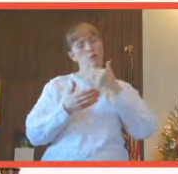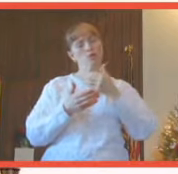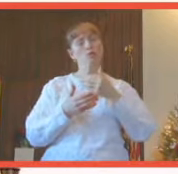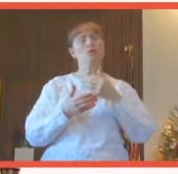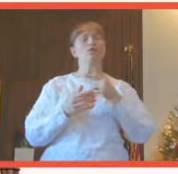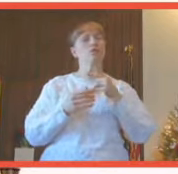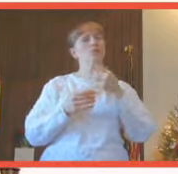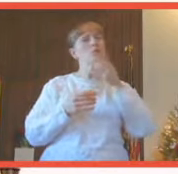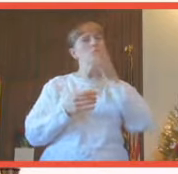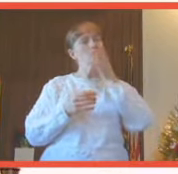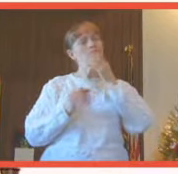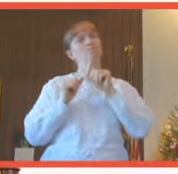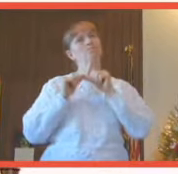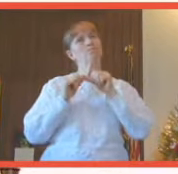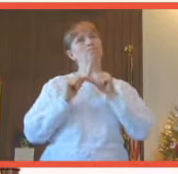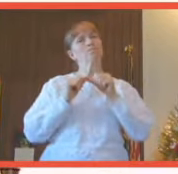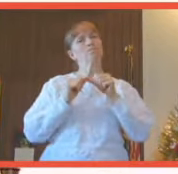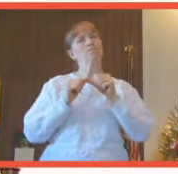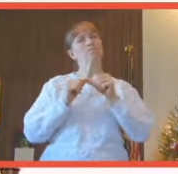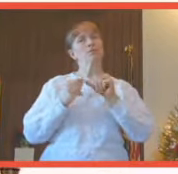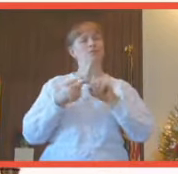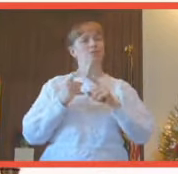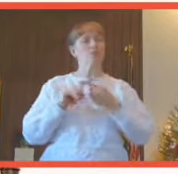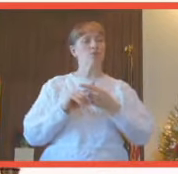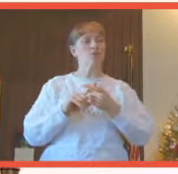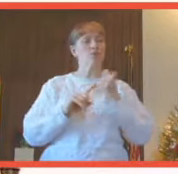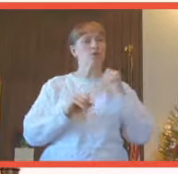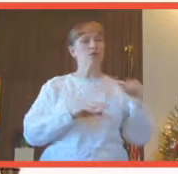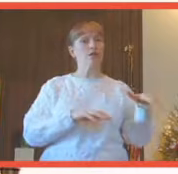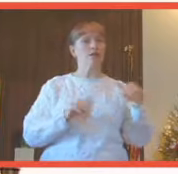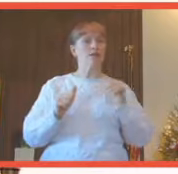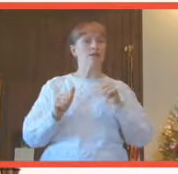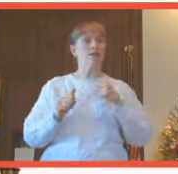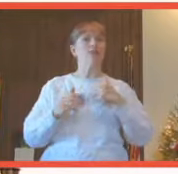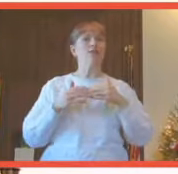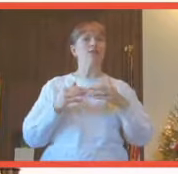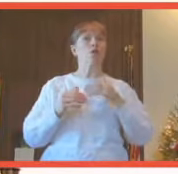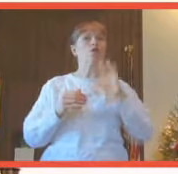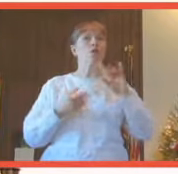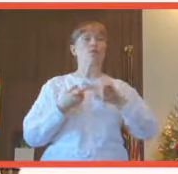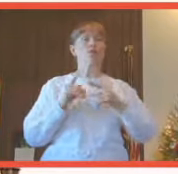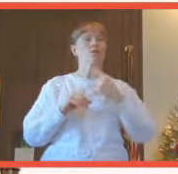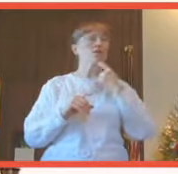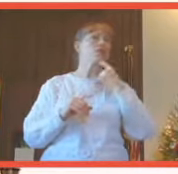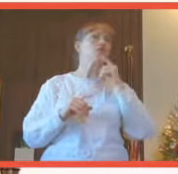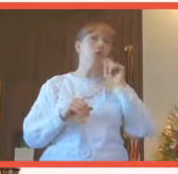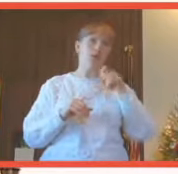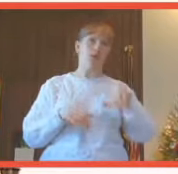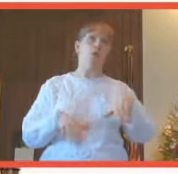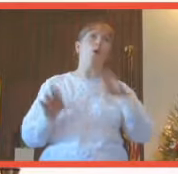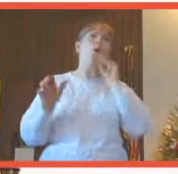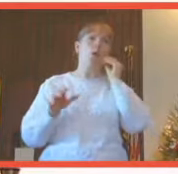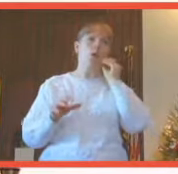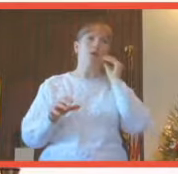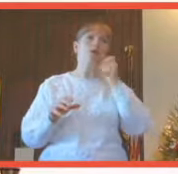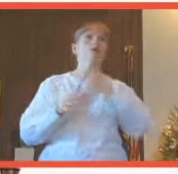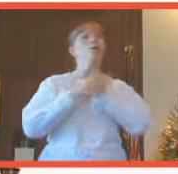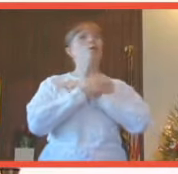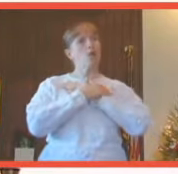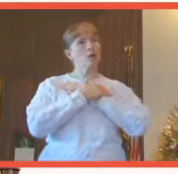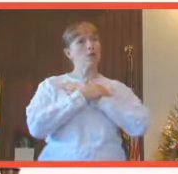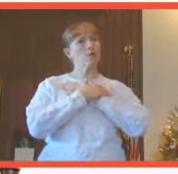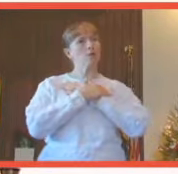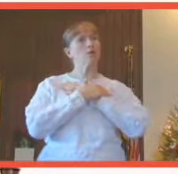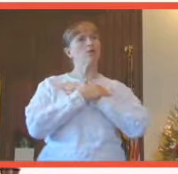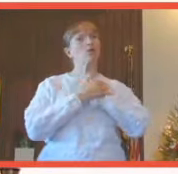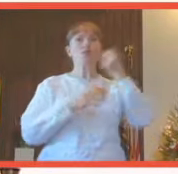on, and she hung on. And the friend refused to leave, although her friends were telling her, you need to go home, you need to get some